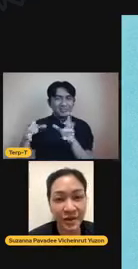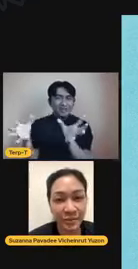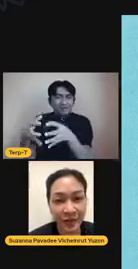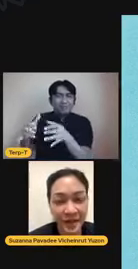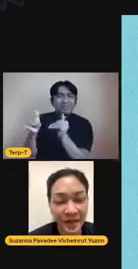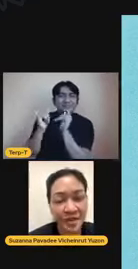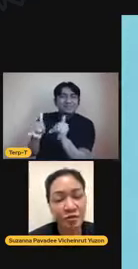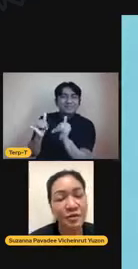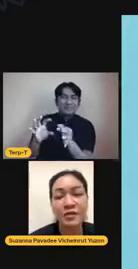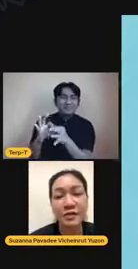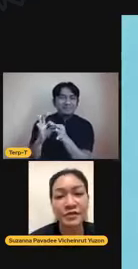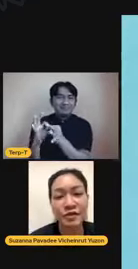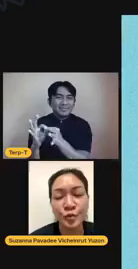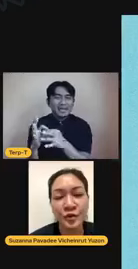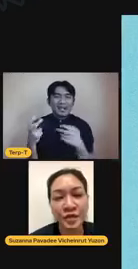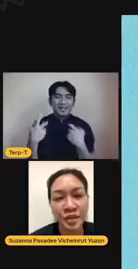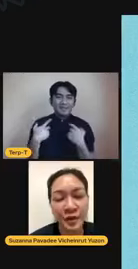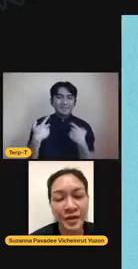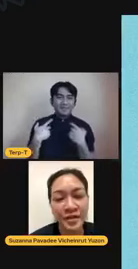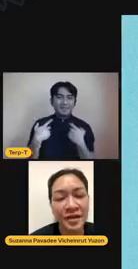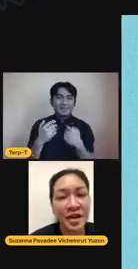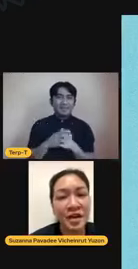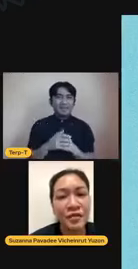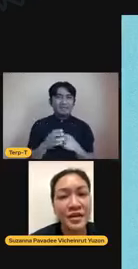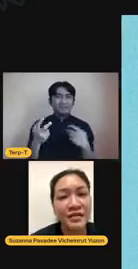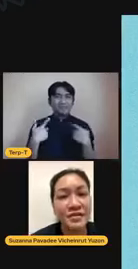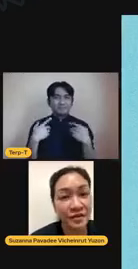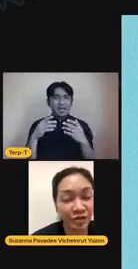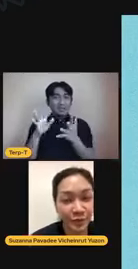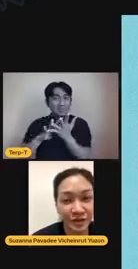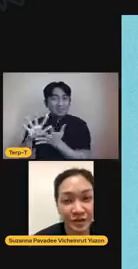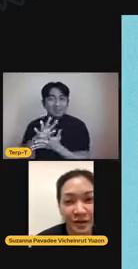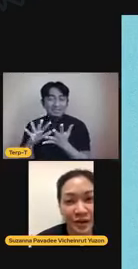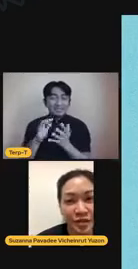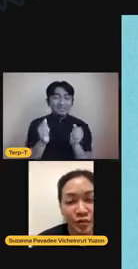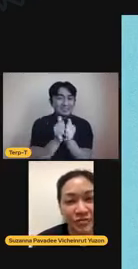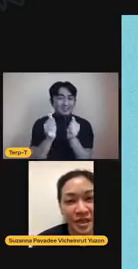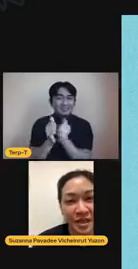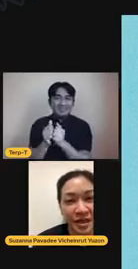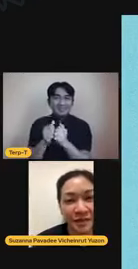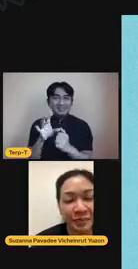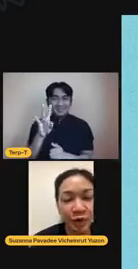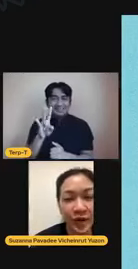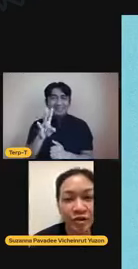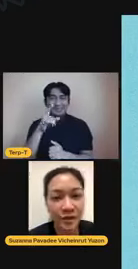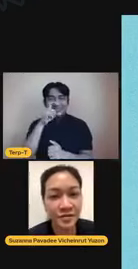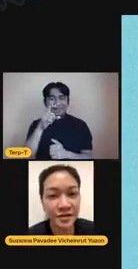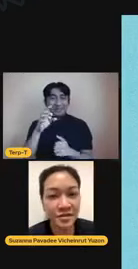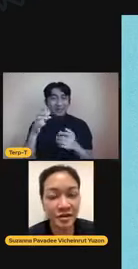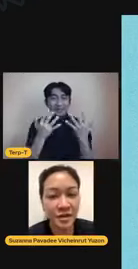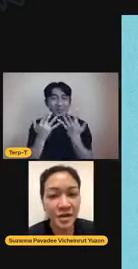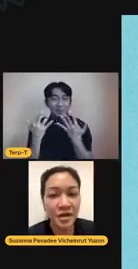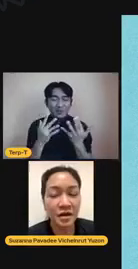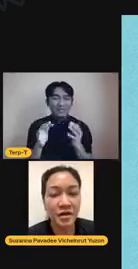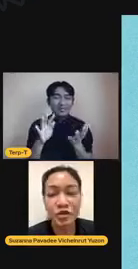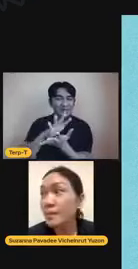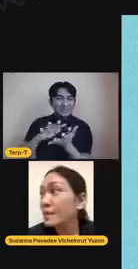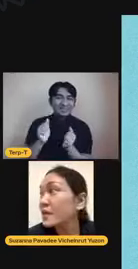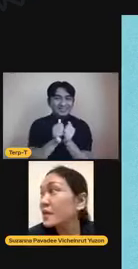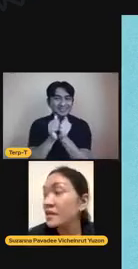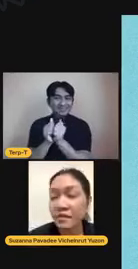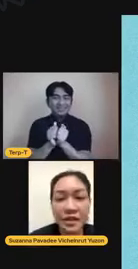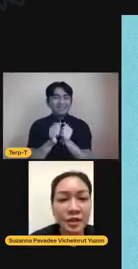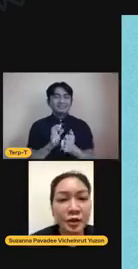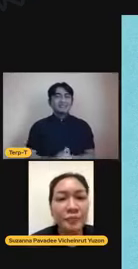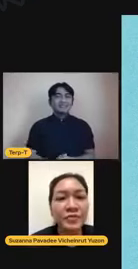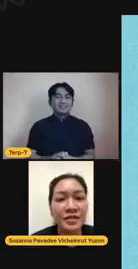together. We've had play dates. We've been to our first birthdays parties. We've done our seventh birthday parties. We've done away trips. That's our trip